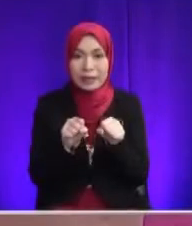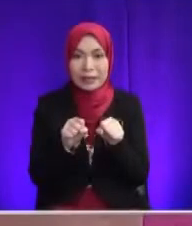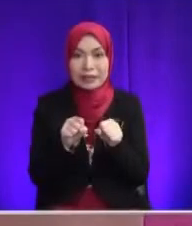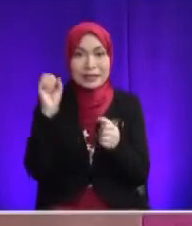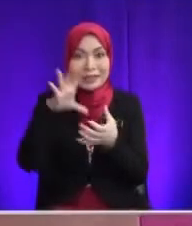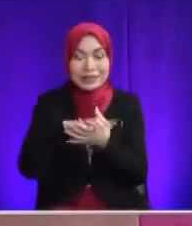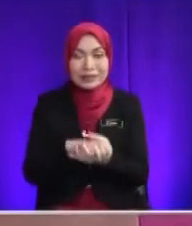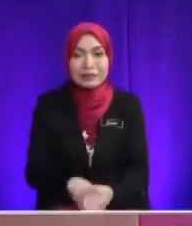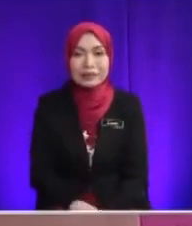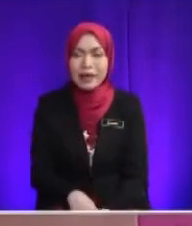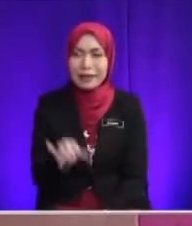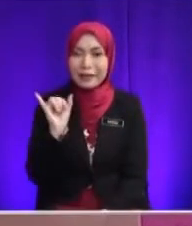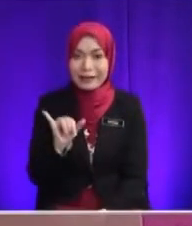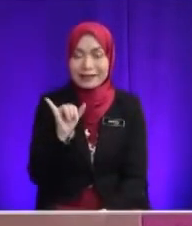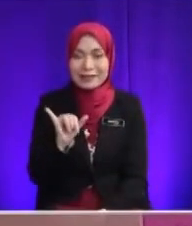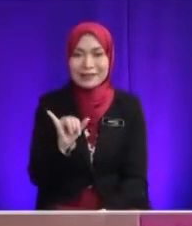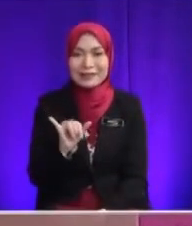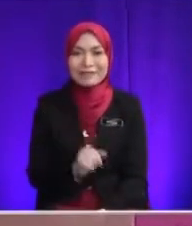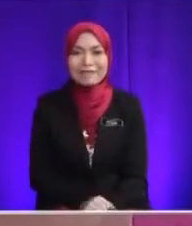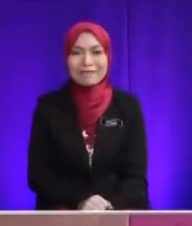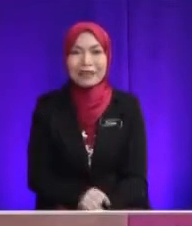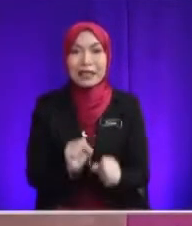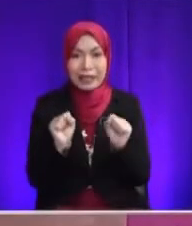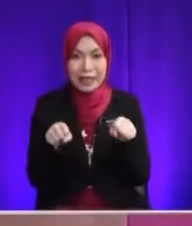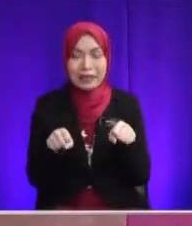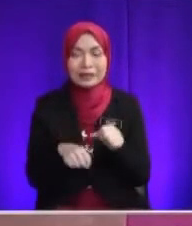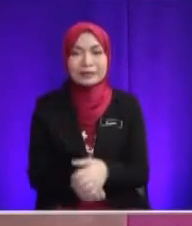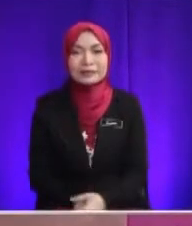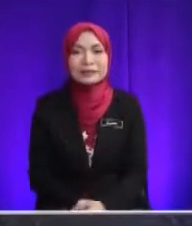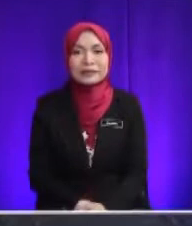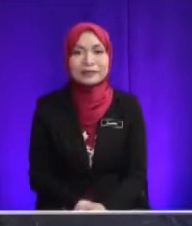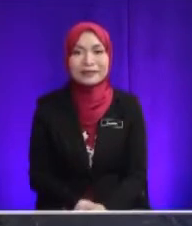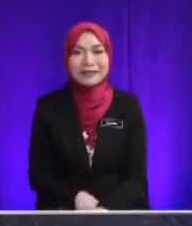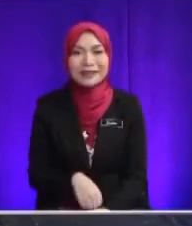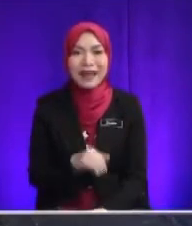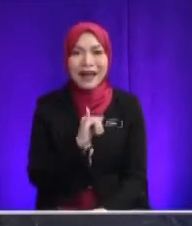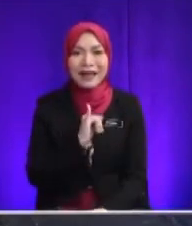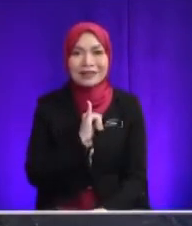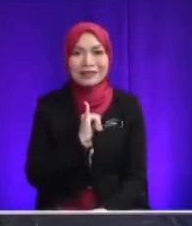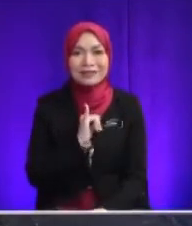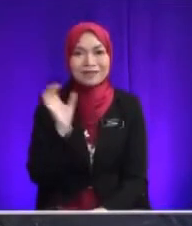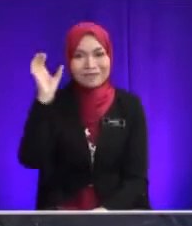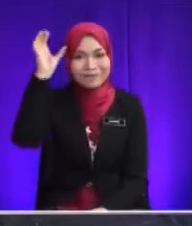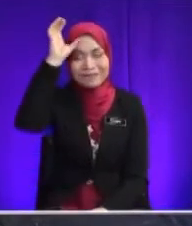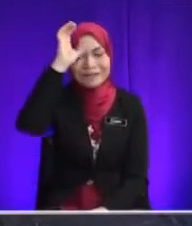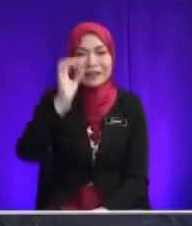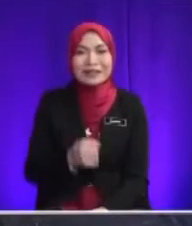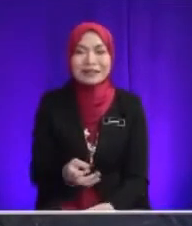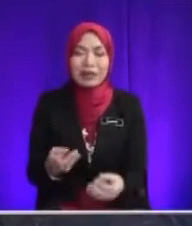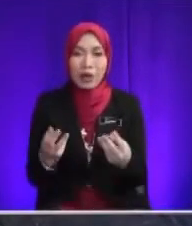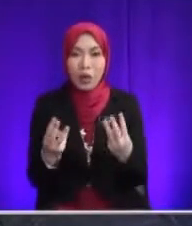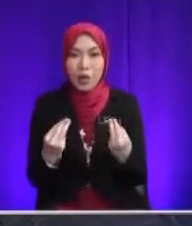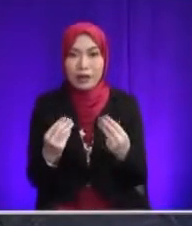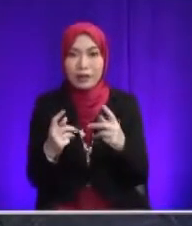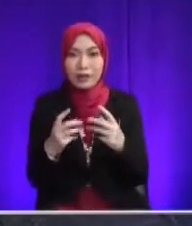why don't we... Chris, can I have you for question 6? Sure, teacher. Alright, so I think the car was